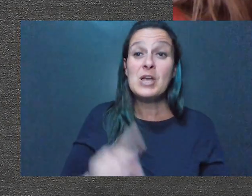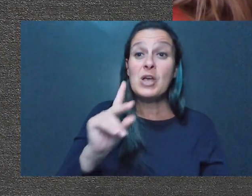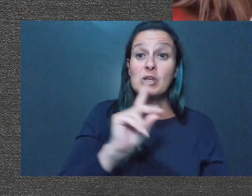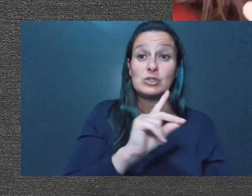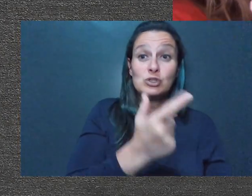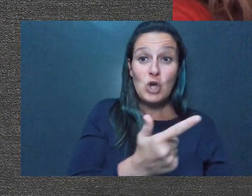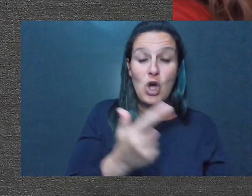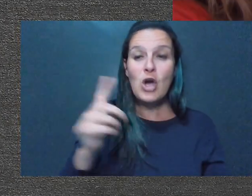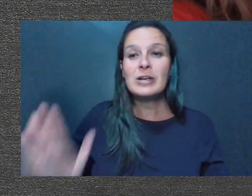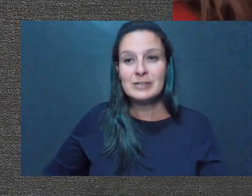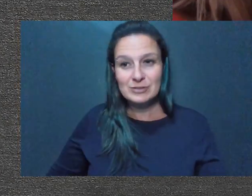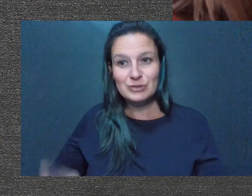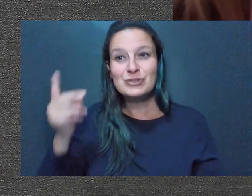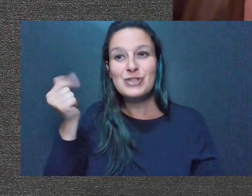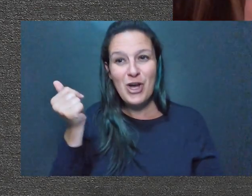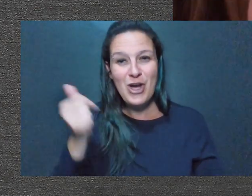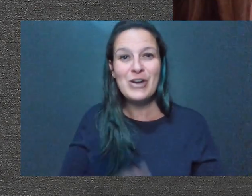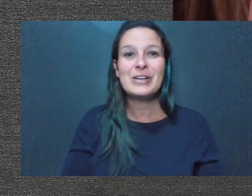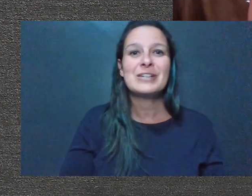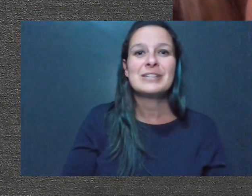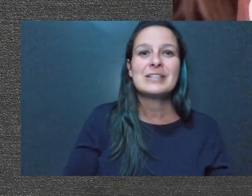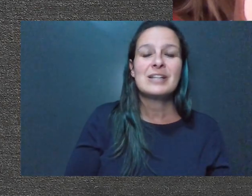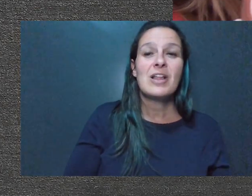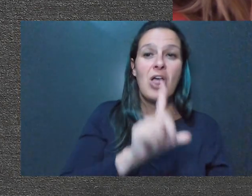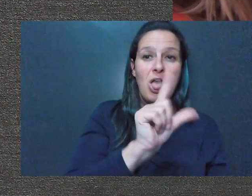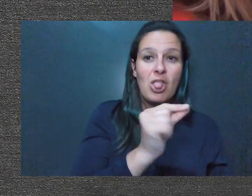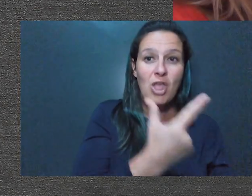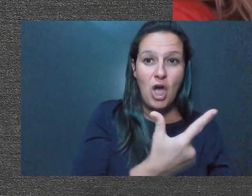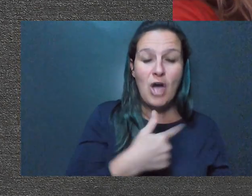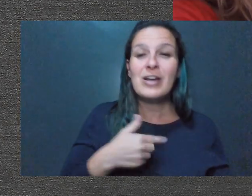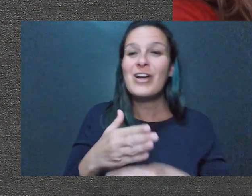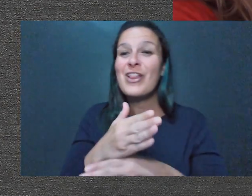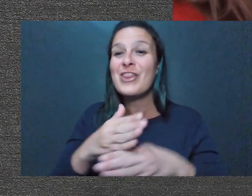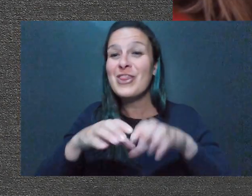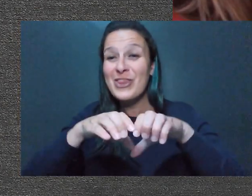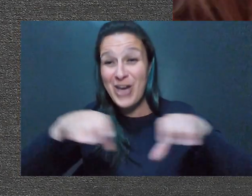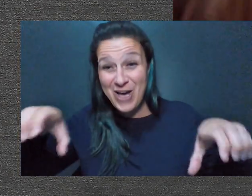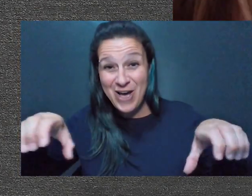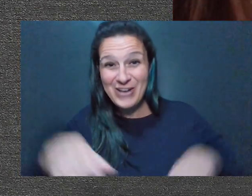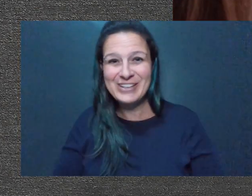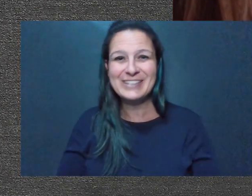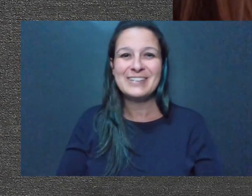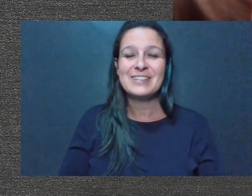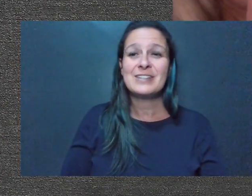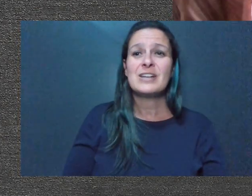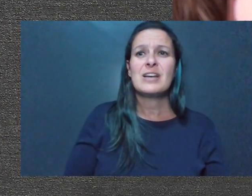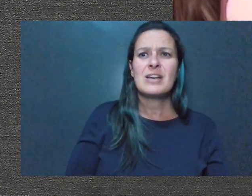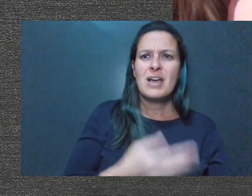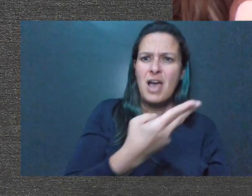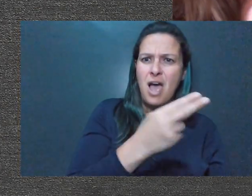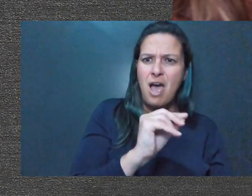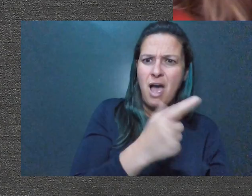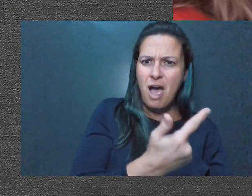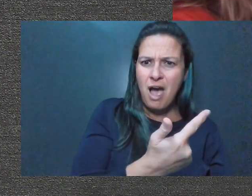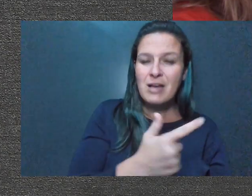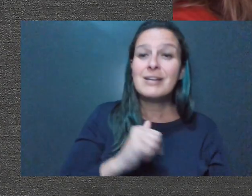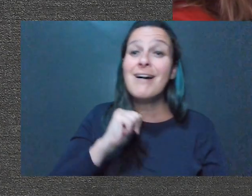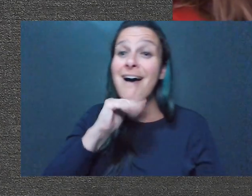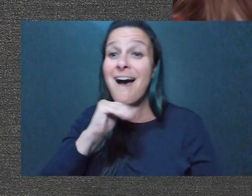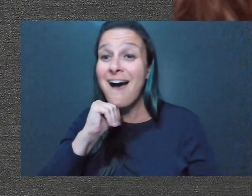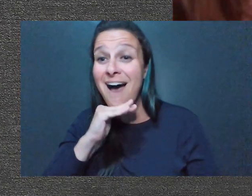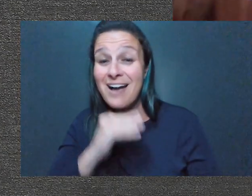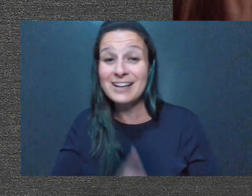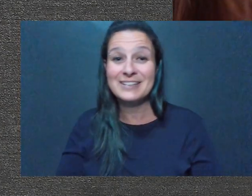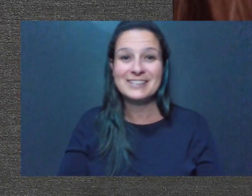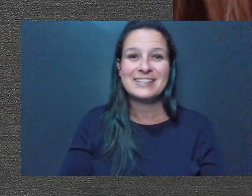Dog, dog. Log, log. Hog,